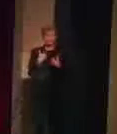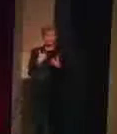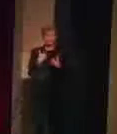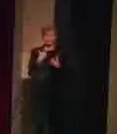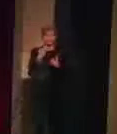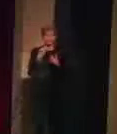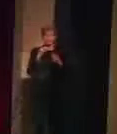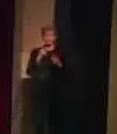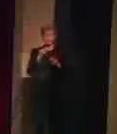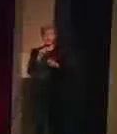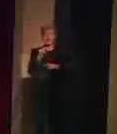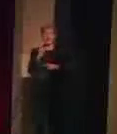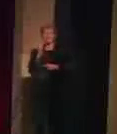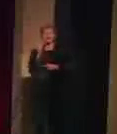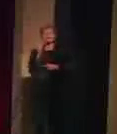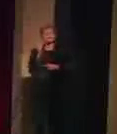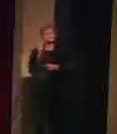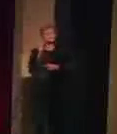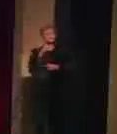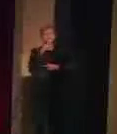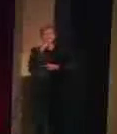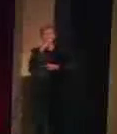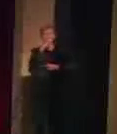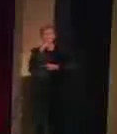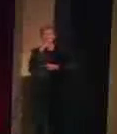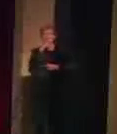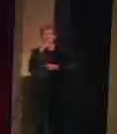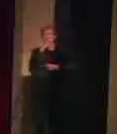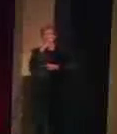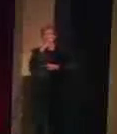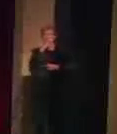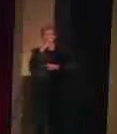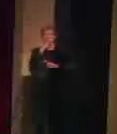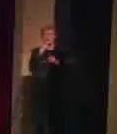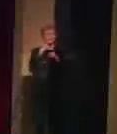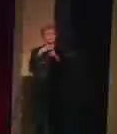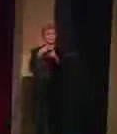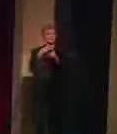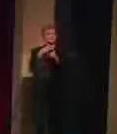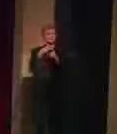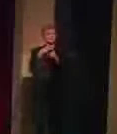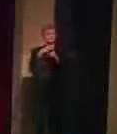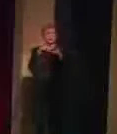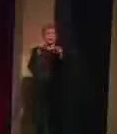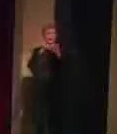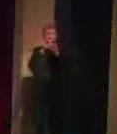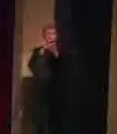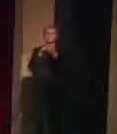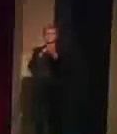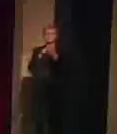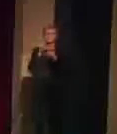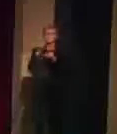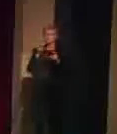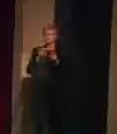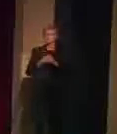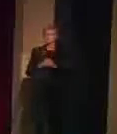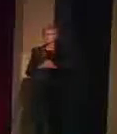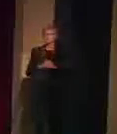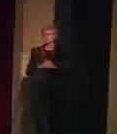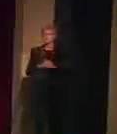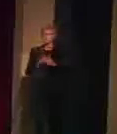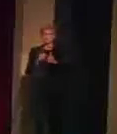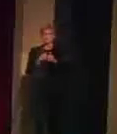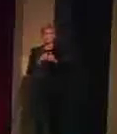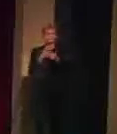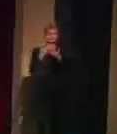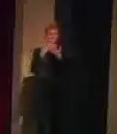lovely person, Alex, is that you, with the microphone, and we also are doing some on cards. Yes, right? Indeed. But first, I just want to